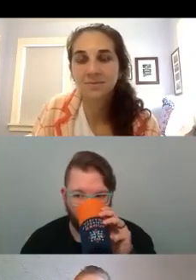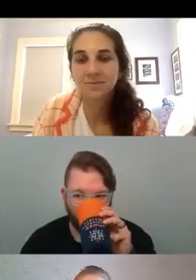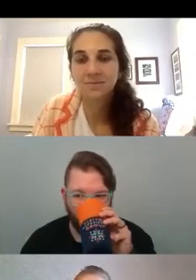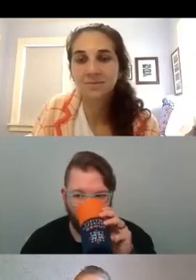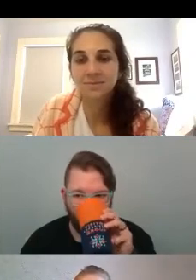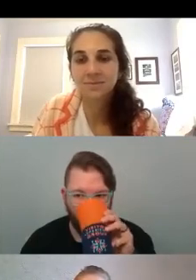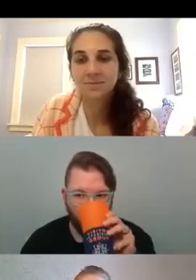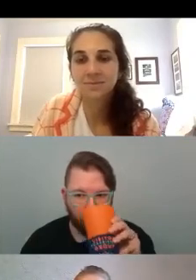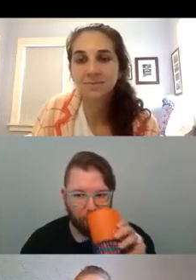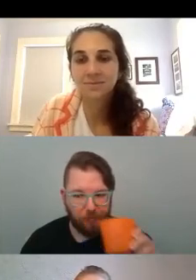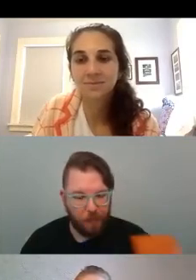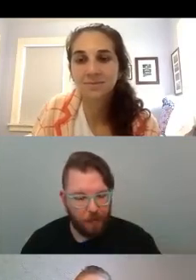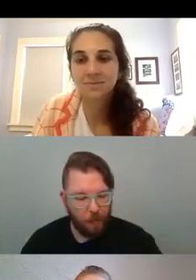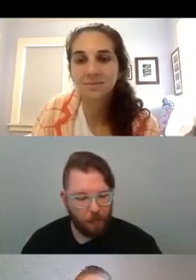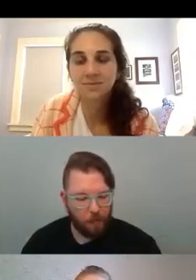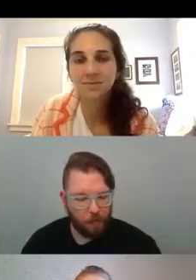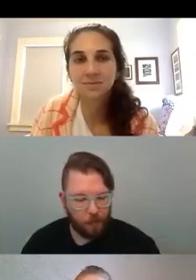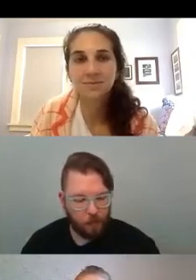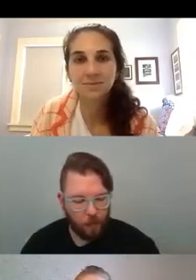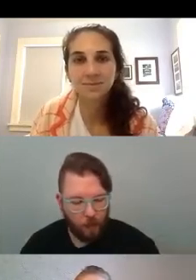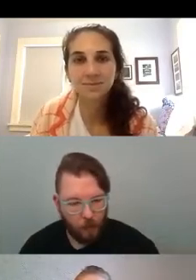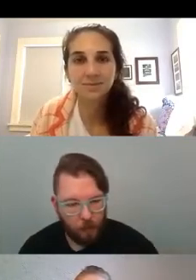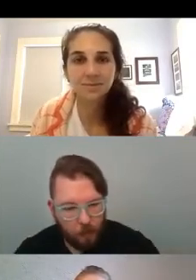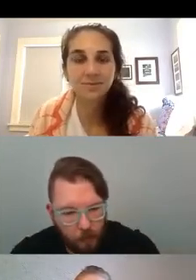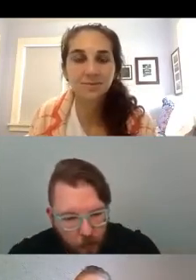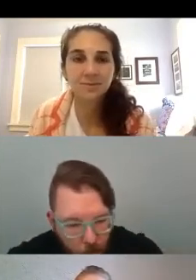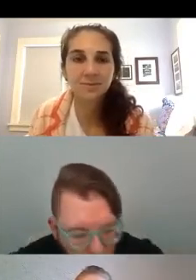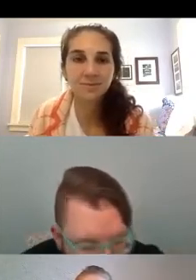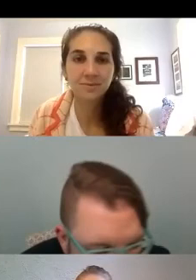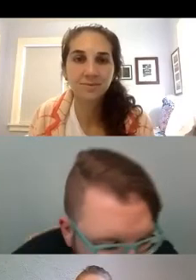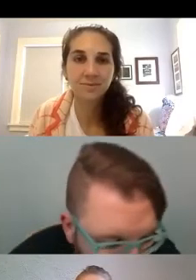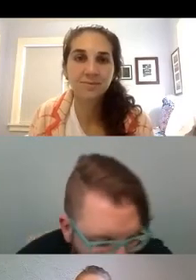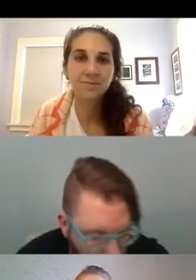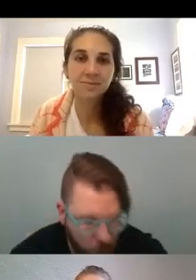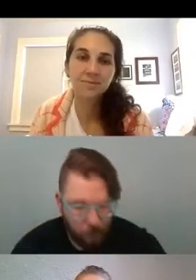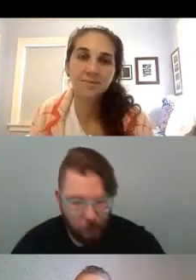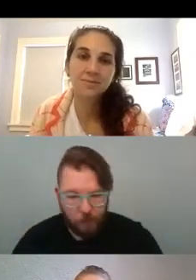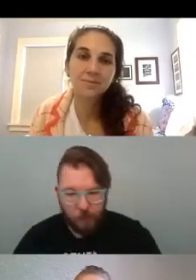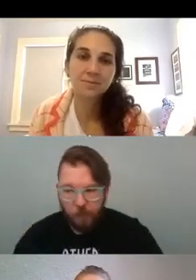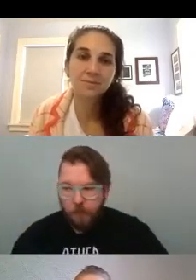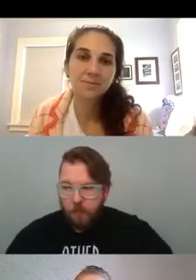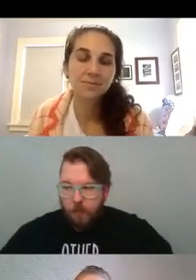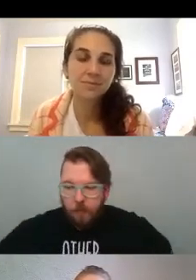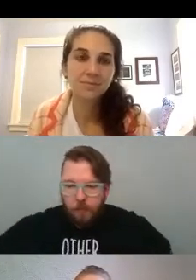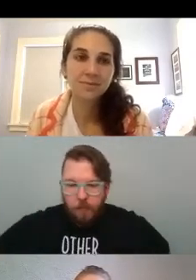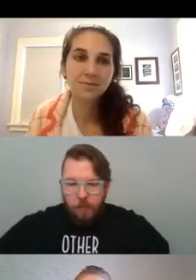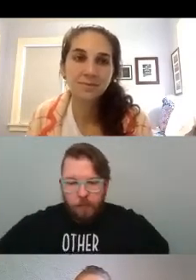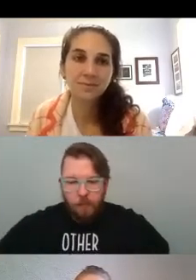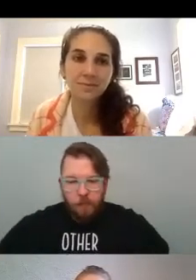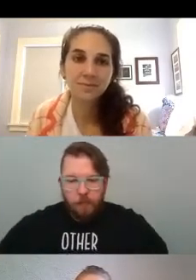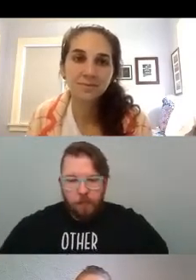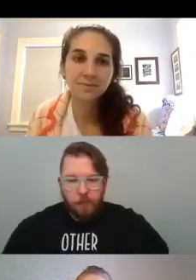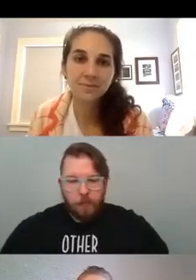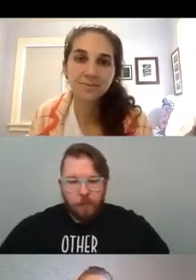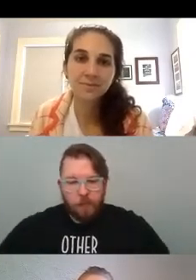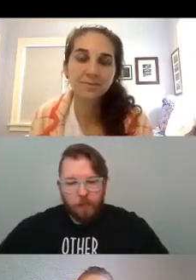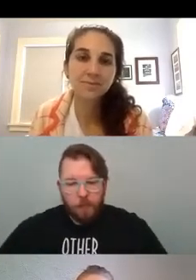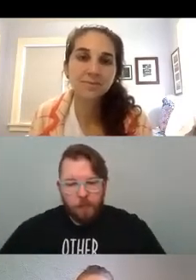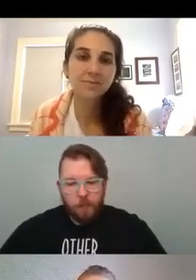learners spending 2.5 hours in just one gallery. For us, there is no going